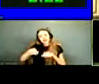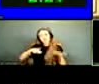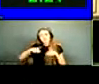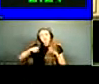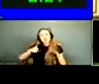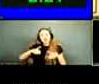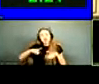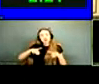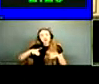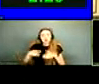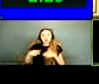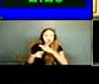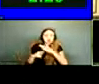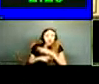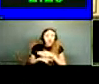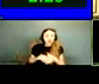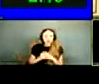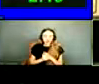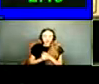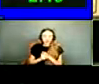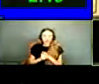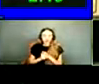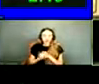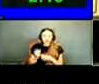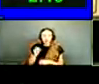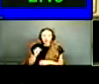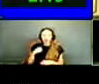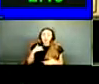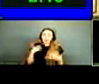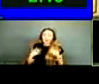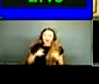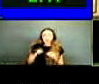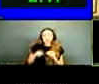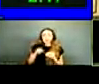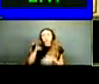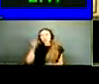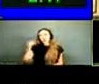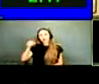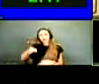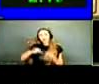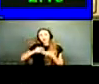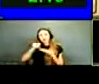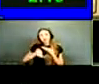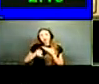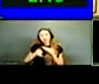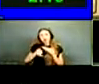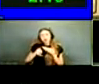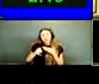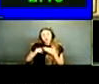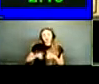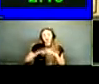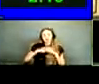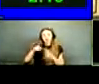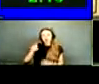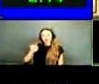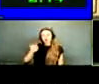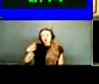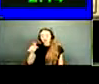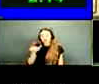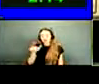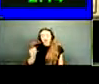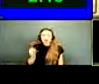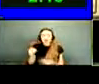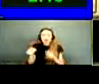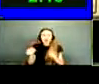not lost on me. I'm so excited about the future of this project. It also launched the Douglas Community Land Trust to